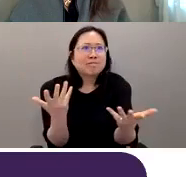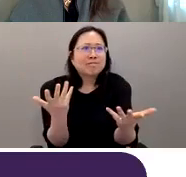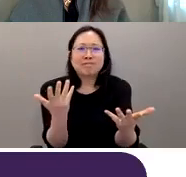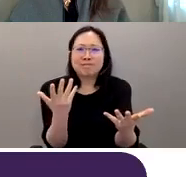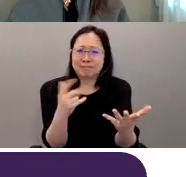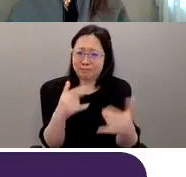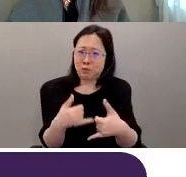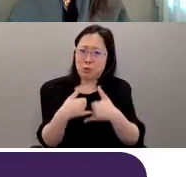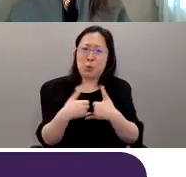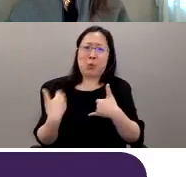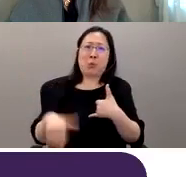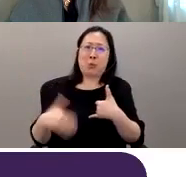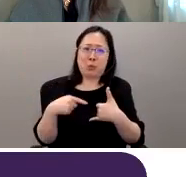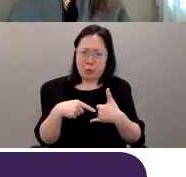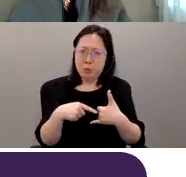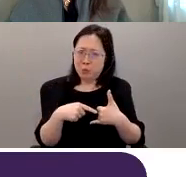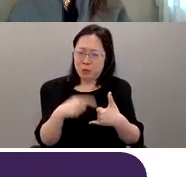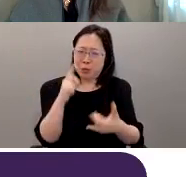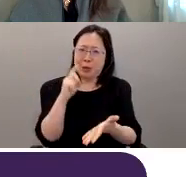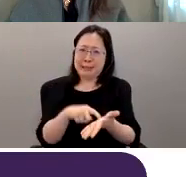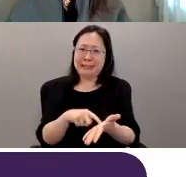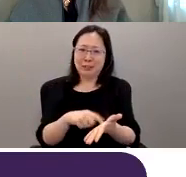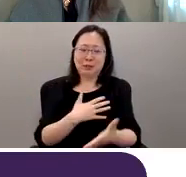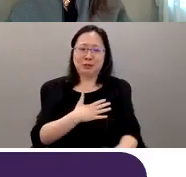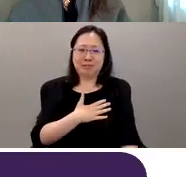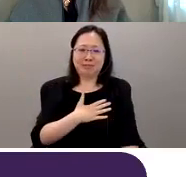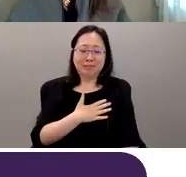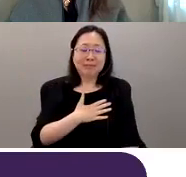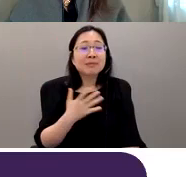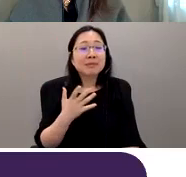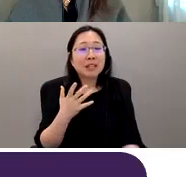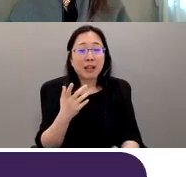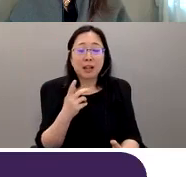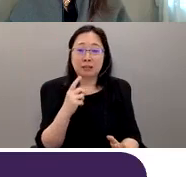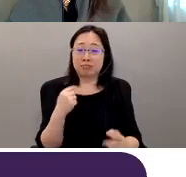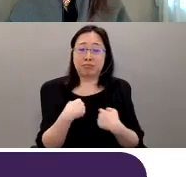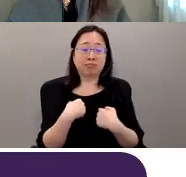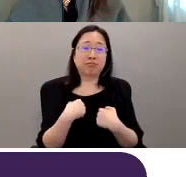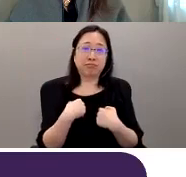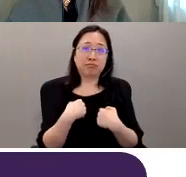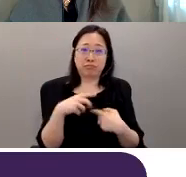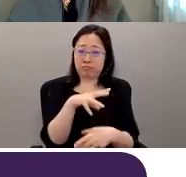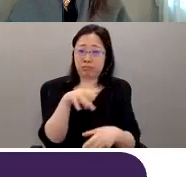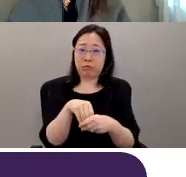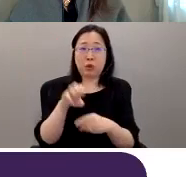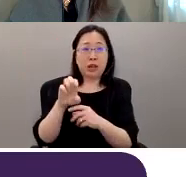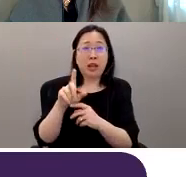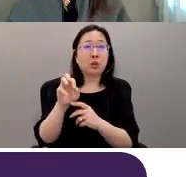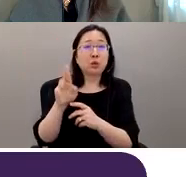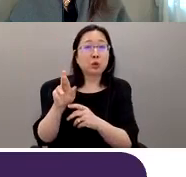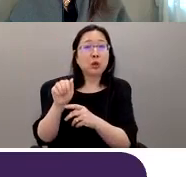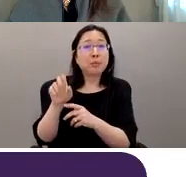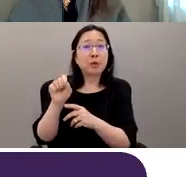honoring me with this recognition. I have worked in the field of elder abuse